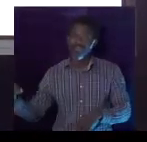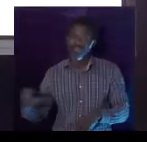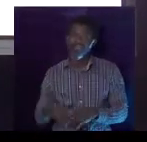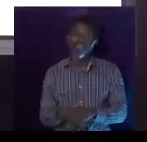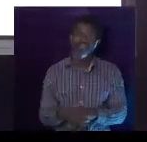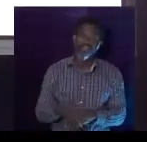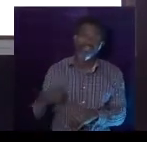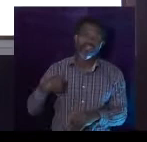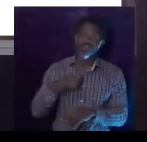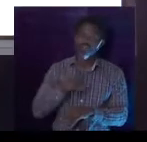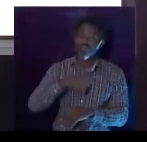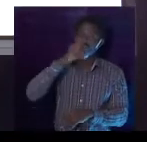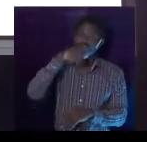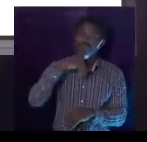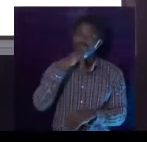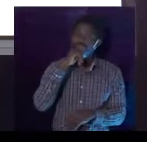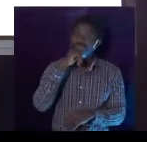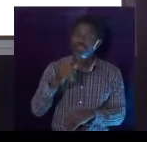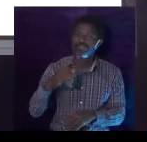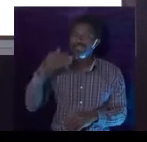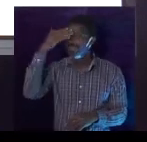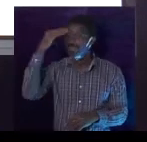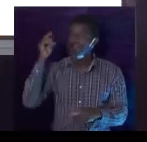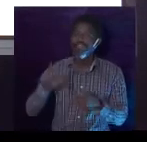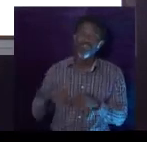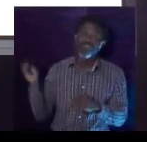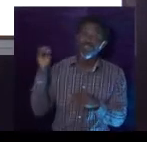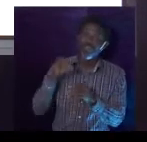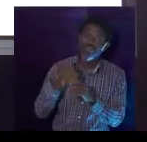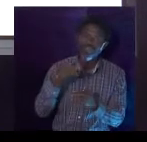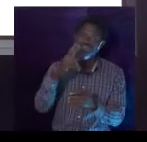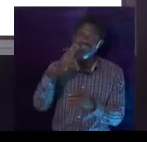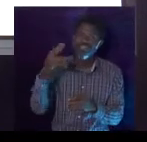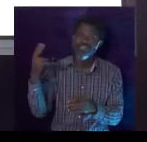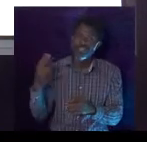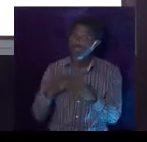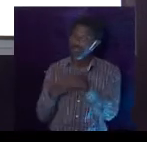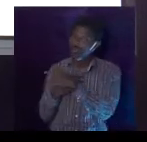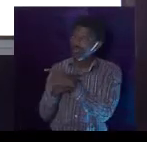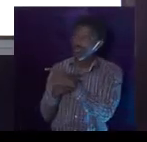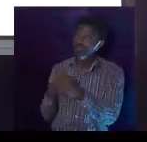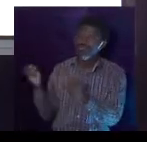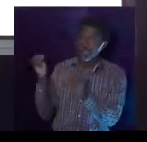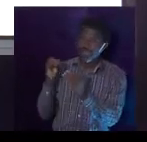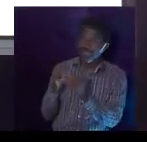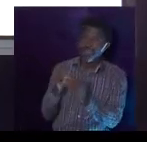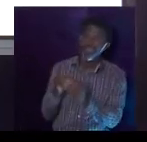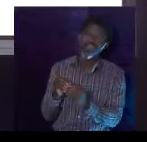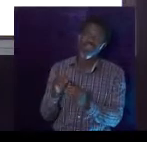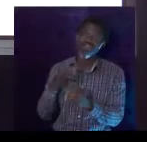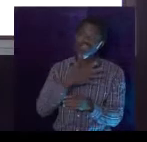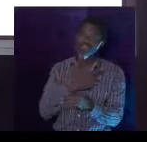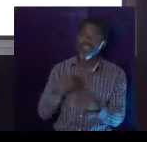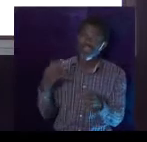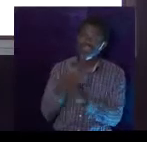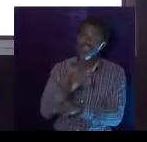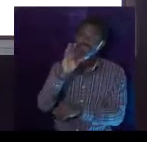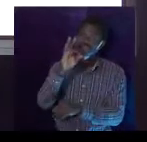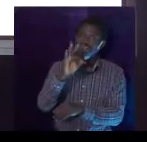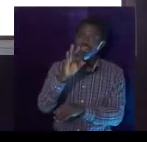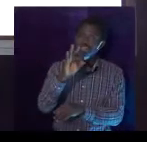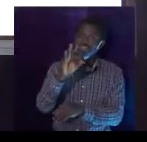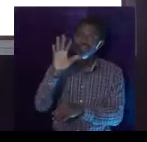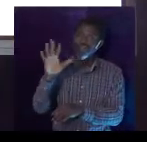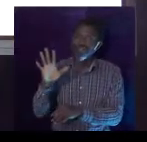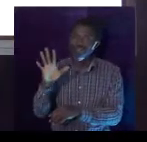on the right. We must not ever forget to add 32. And so adding 63 to 32, what do we get?